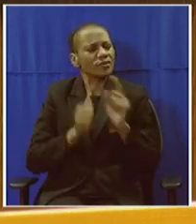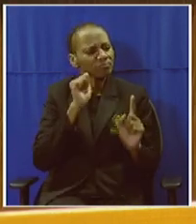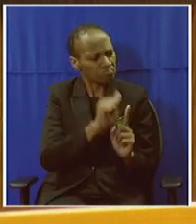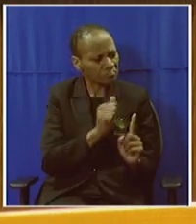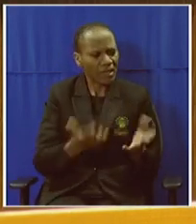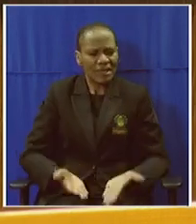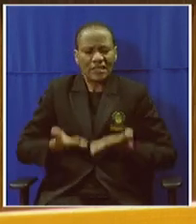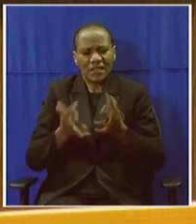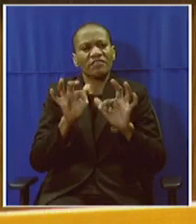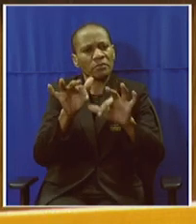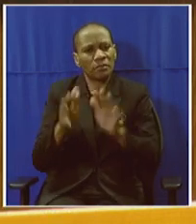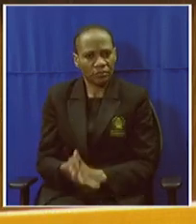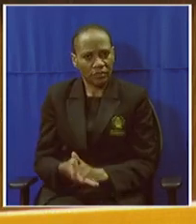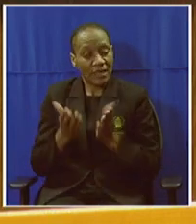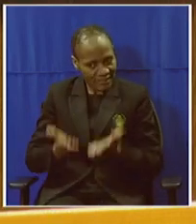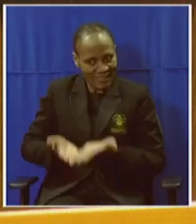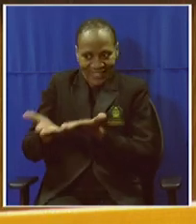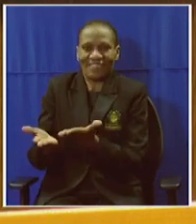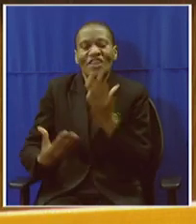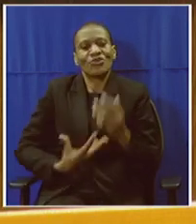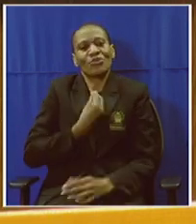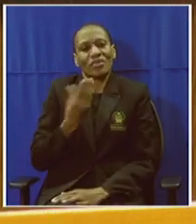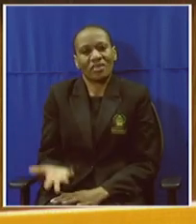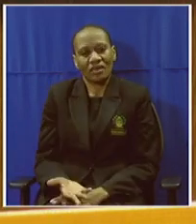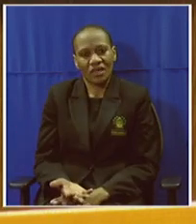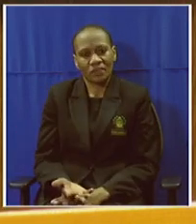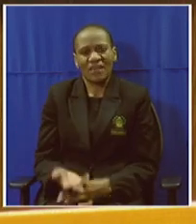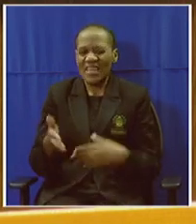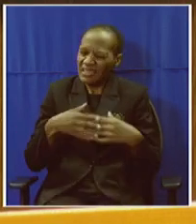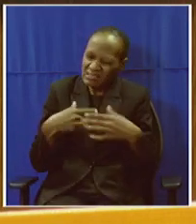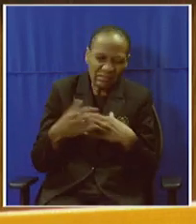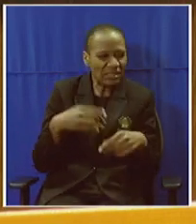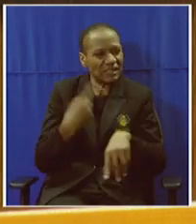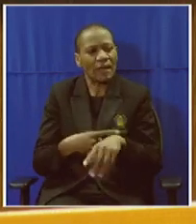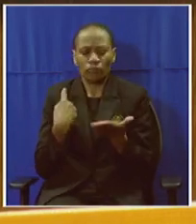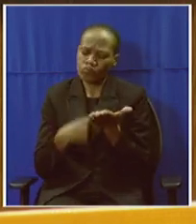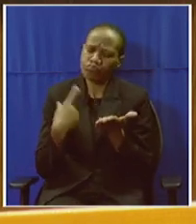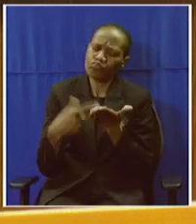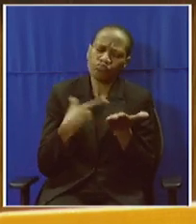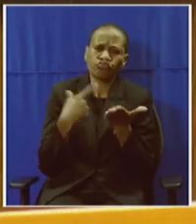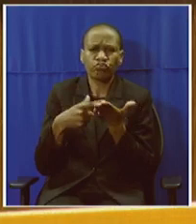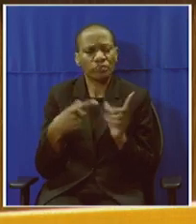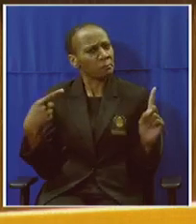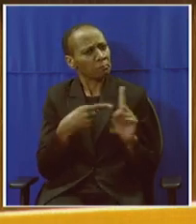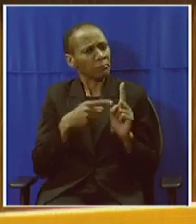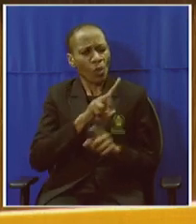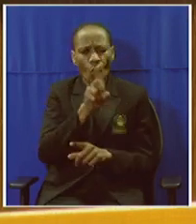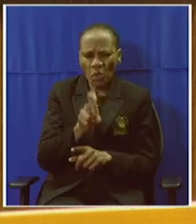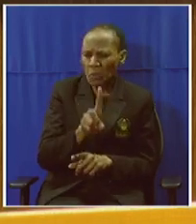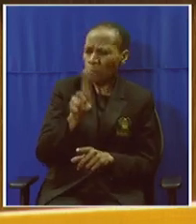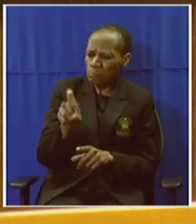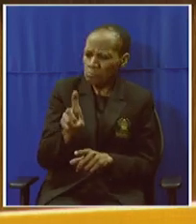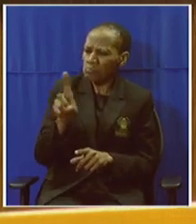and especially the youth. In every debate, she asked about whatever